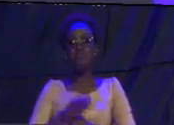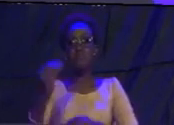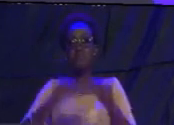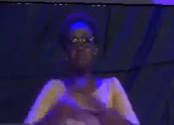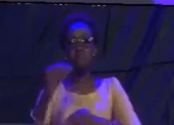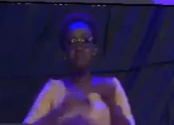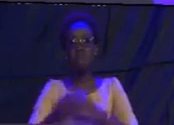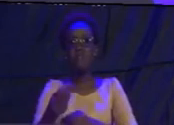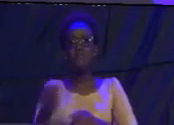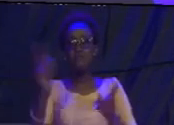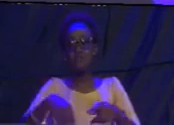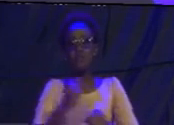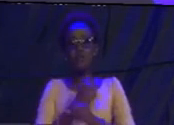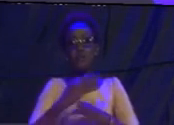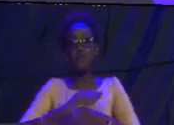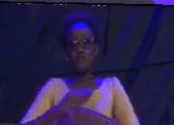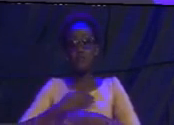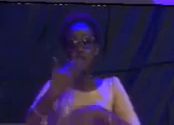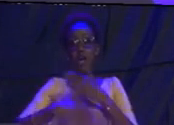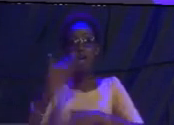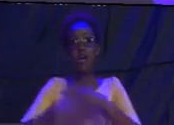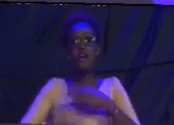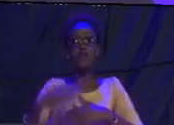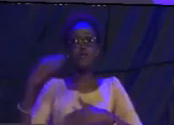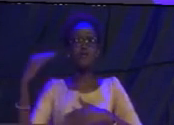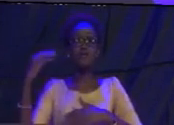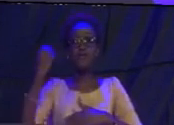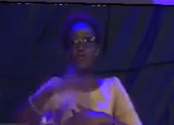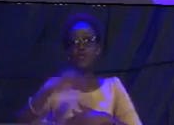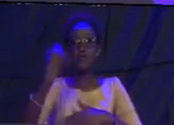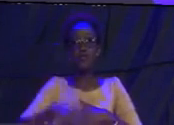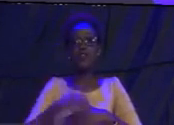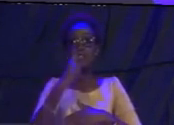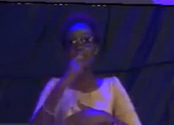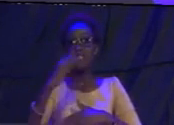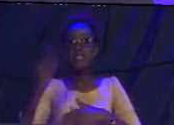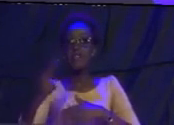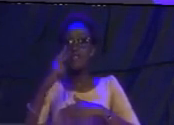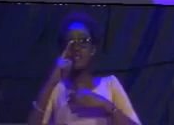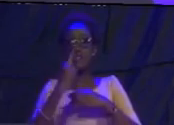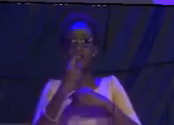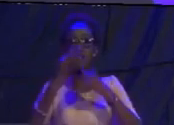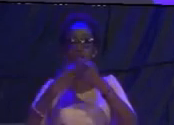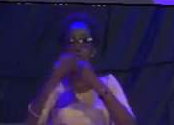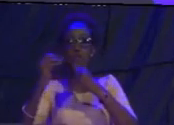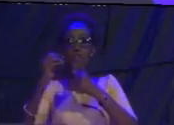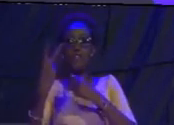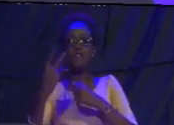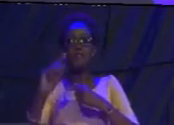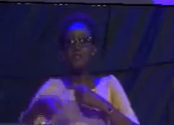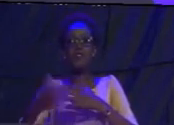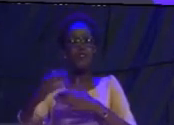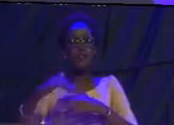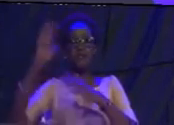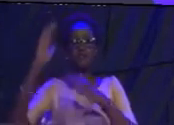ijana na 80 n'ebyiri y'amadolari yashowe n'abanyafrika ubwabo kandi bayashora muri